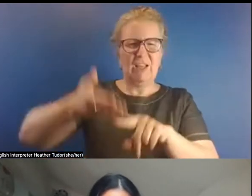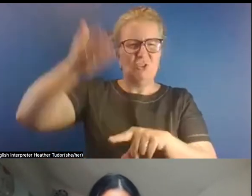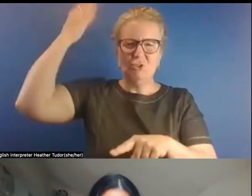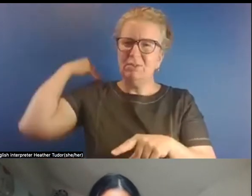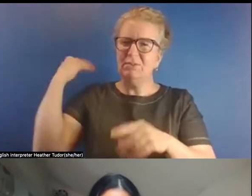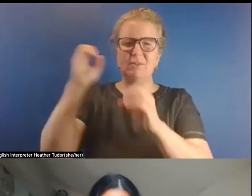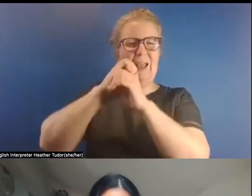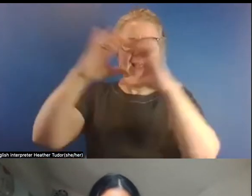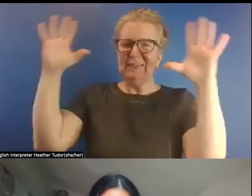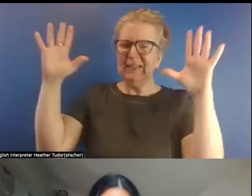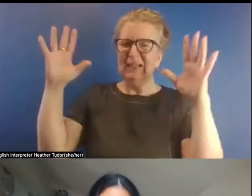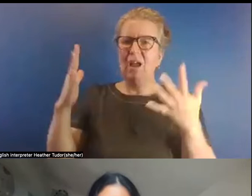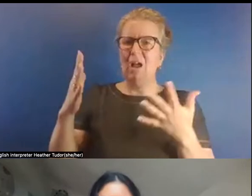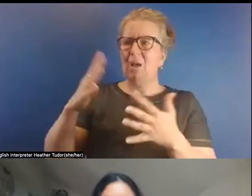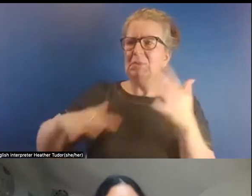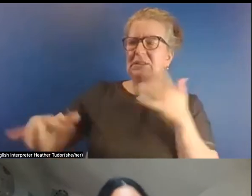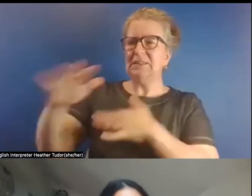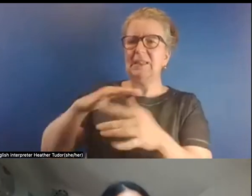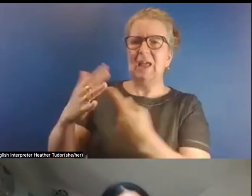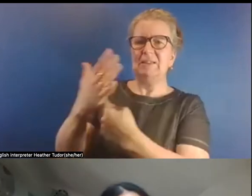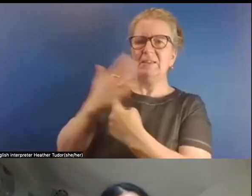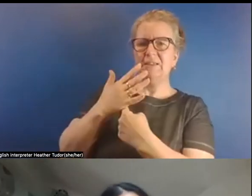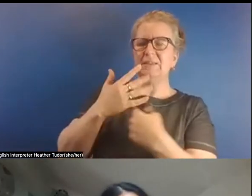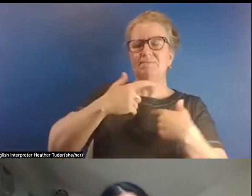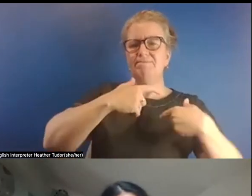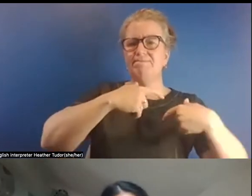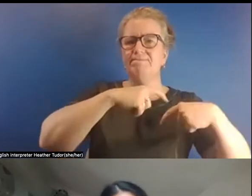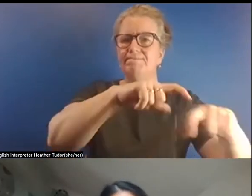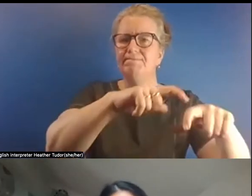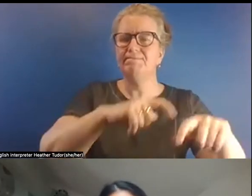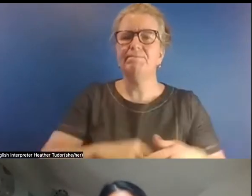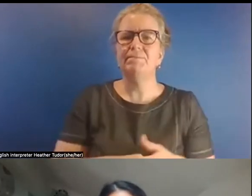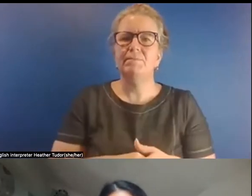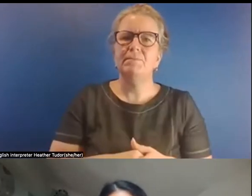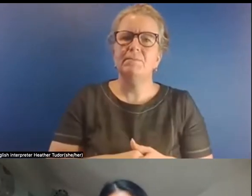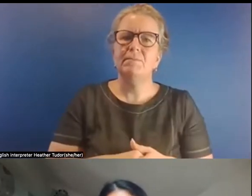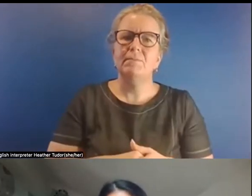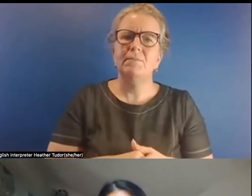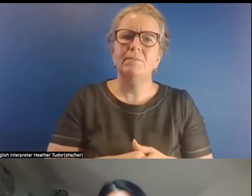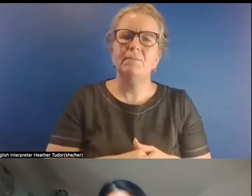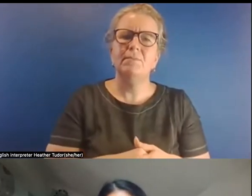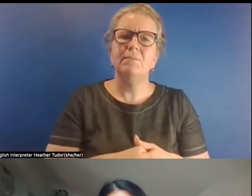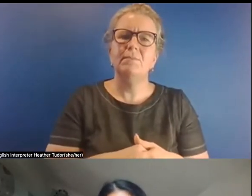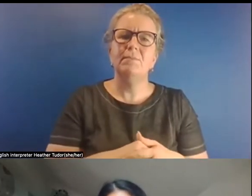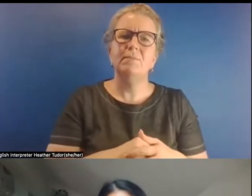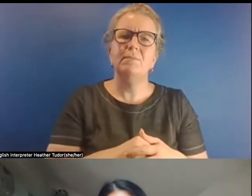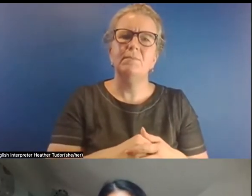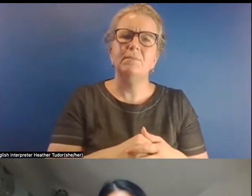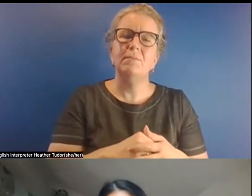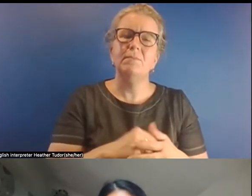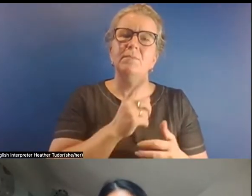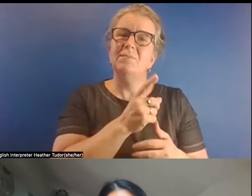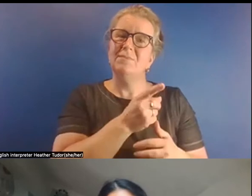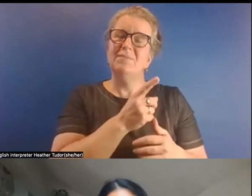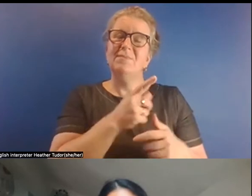Yeah, definitely. And it's like there is no again, like about the personal choice. What about the person